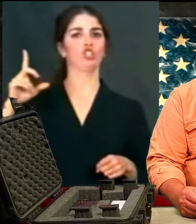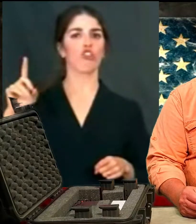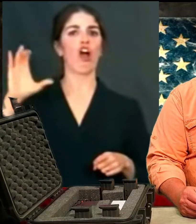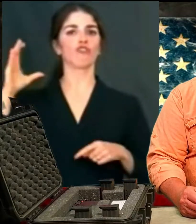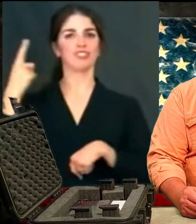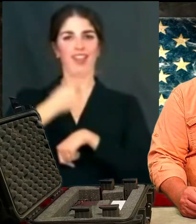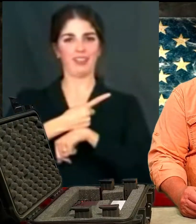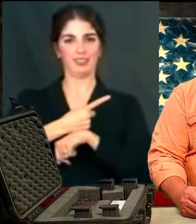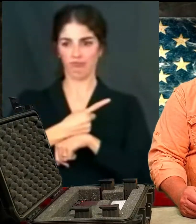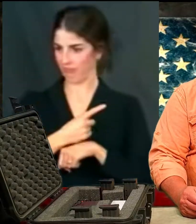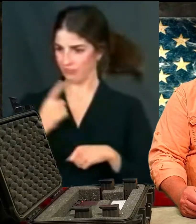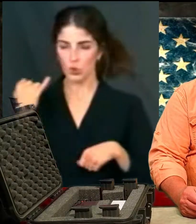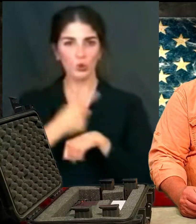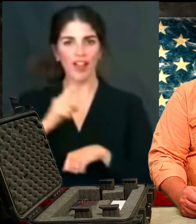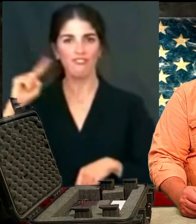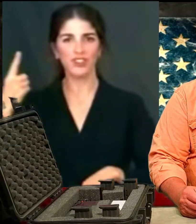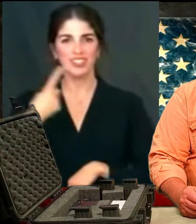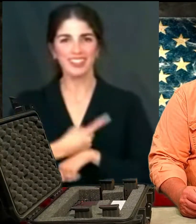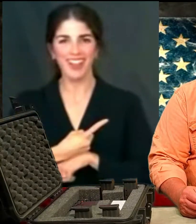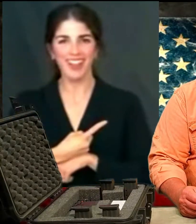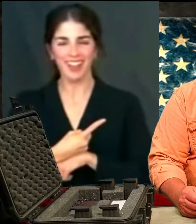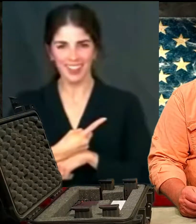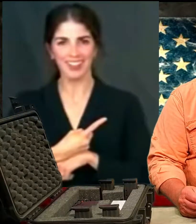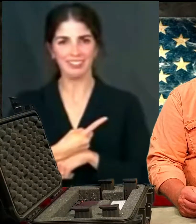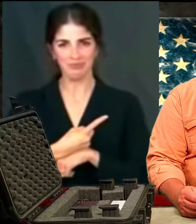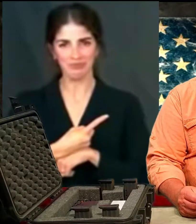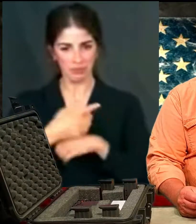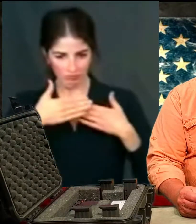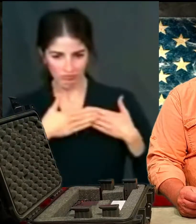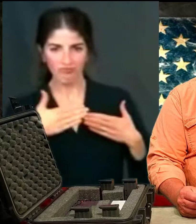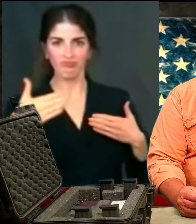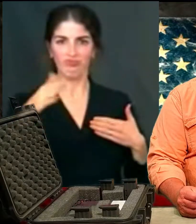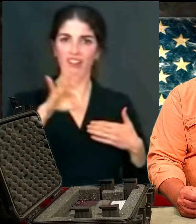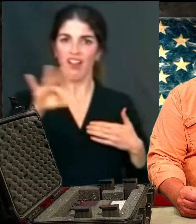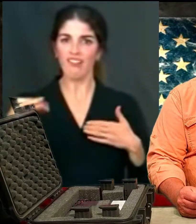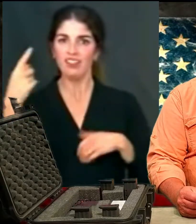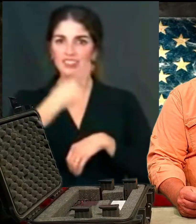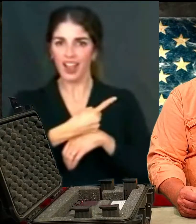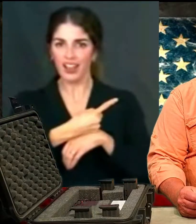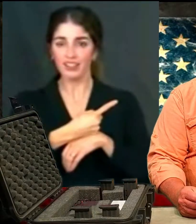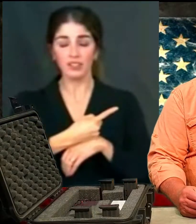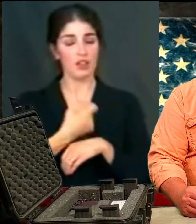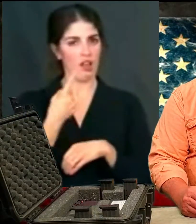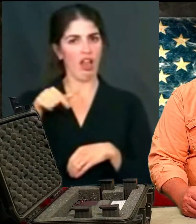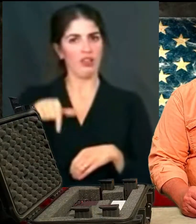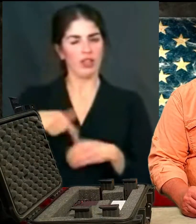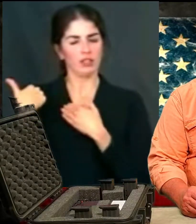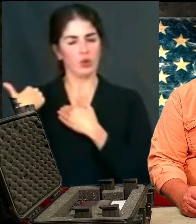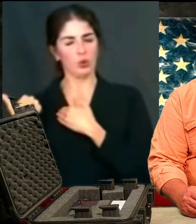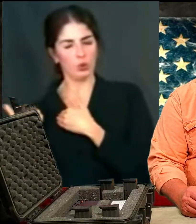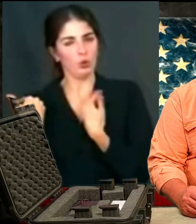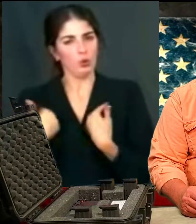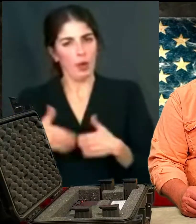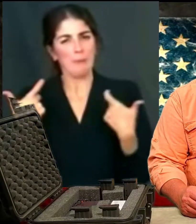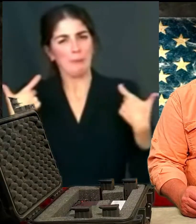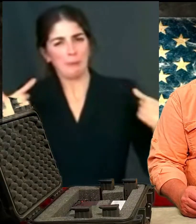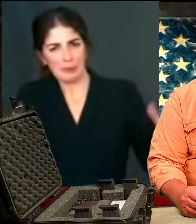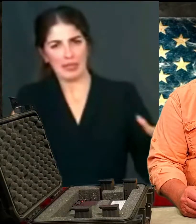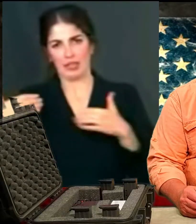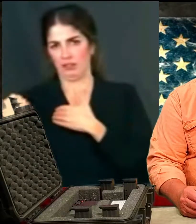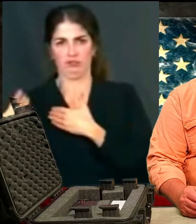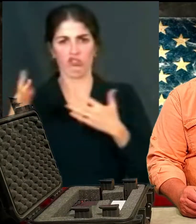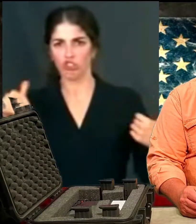episodes. So yes, I got it back, and I'm hoping that we got it